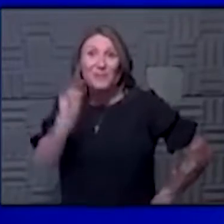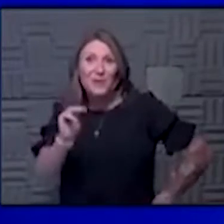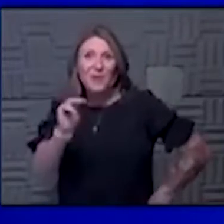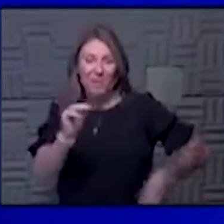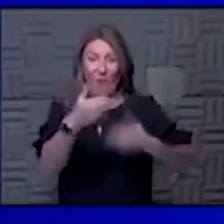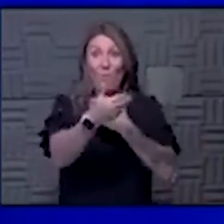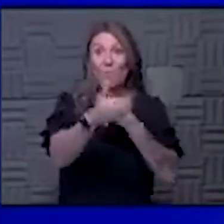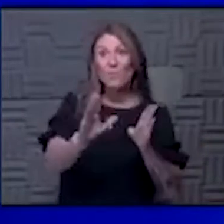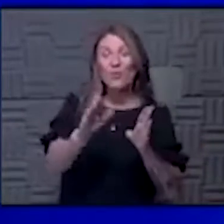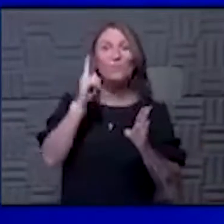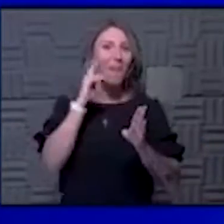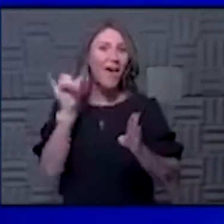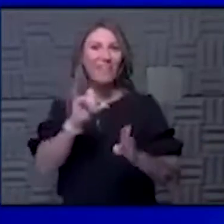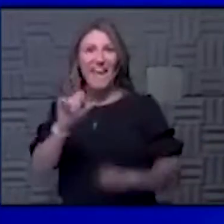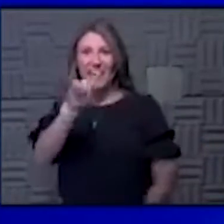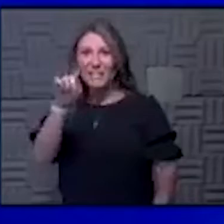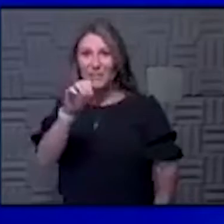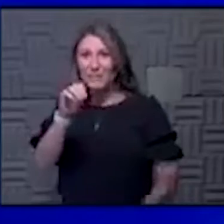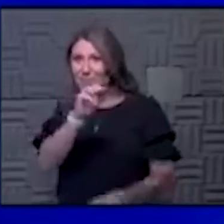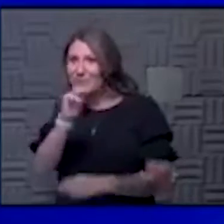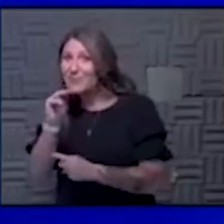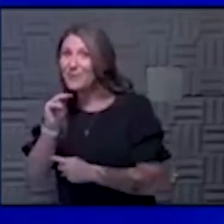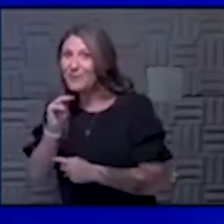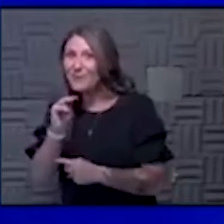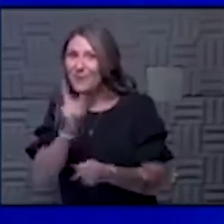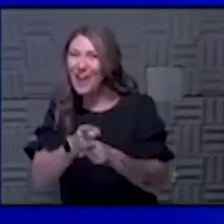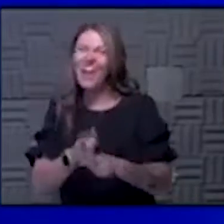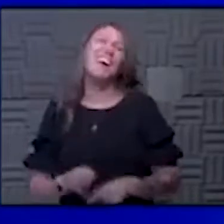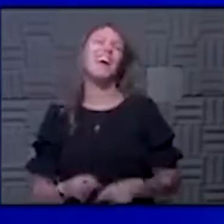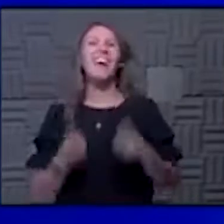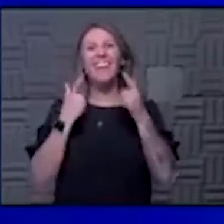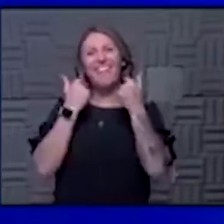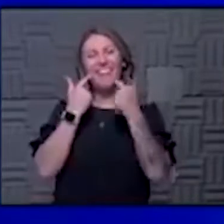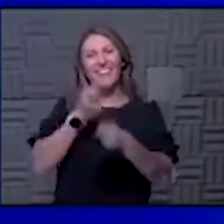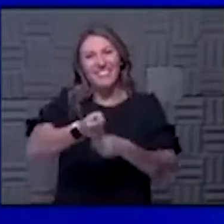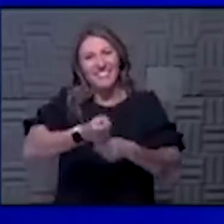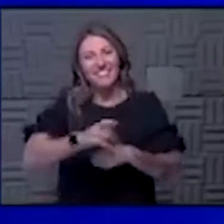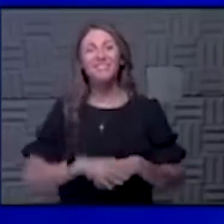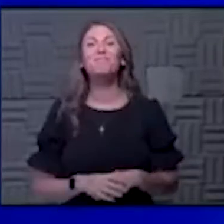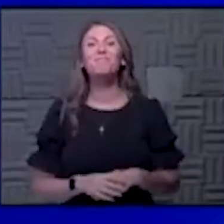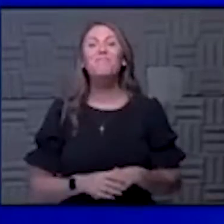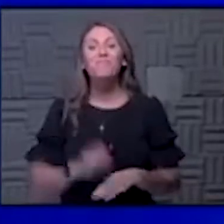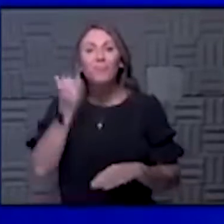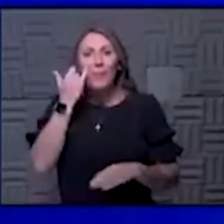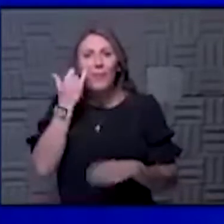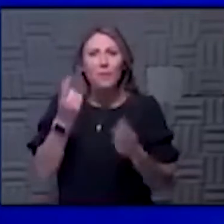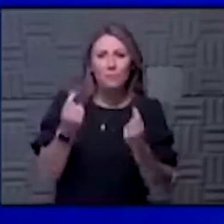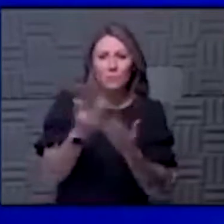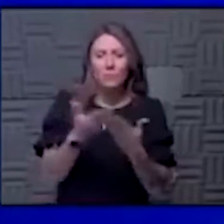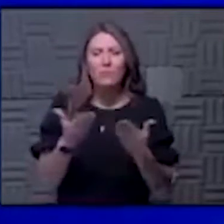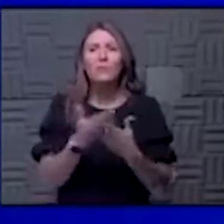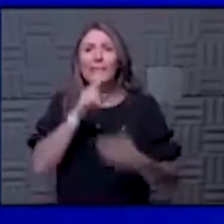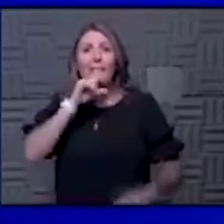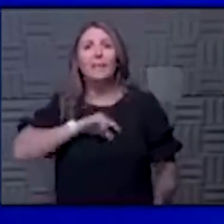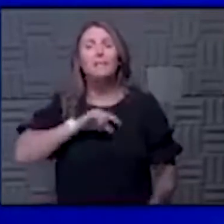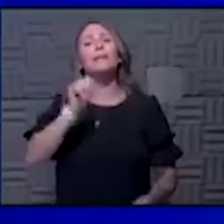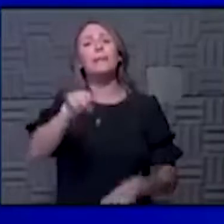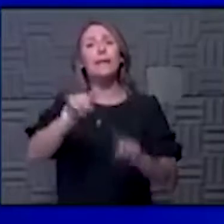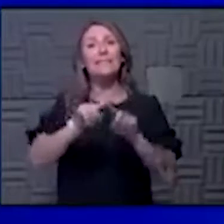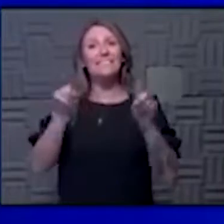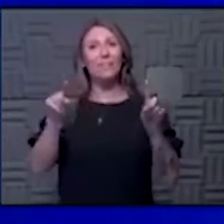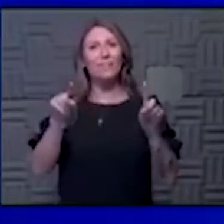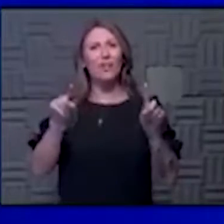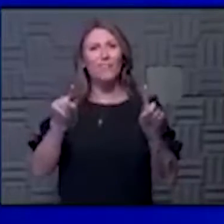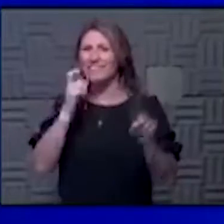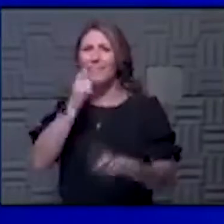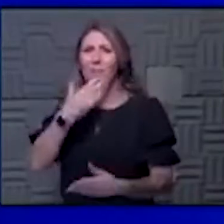Room, Zoom. Not That's bad. good. Not bad for a sleep-deprived old man. So if you could do things, just think about Thanksgiving will be different as opposed